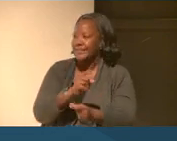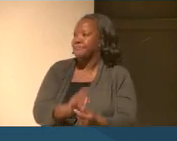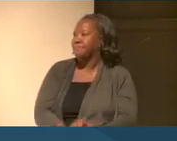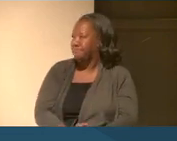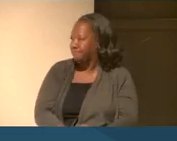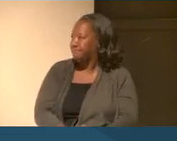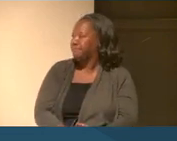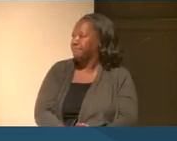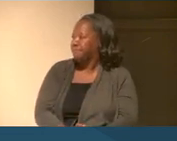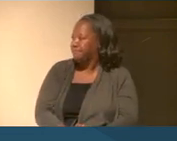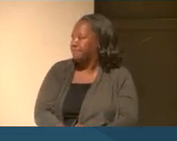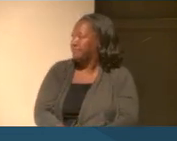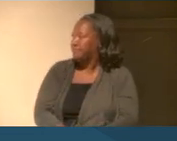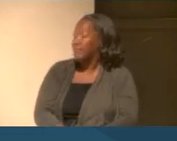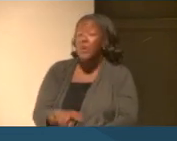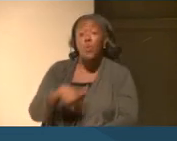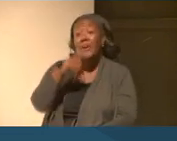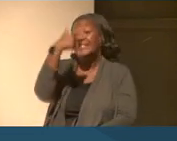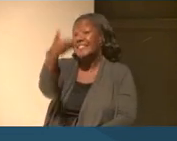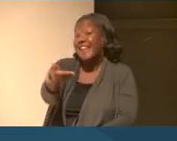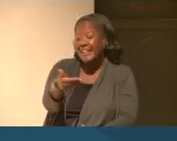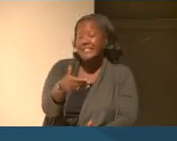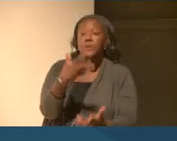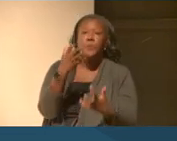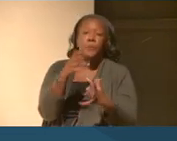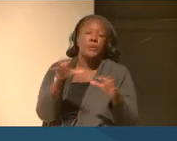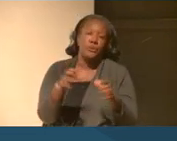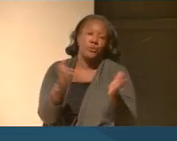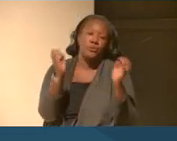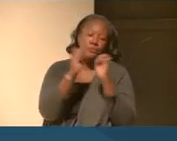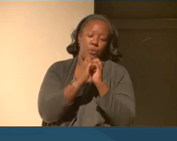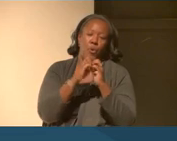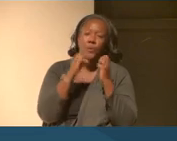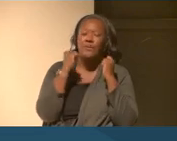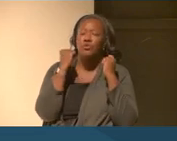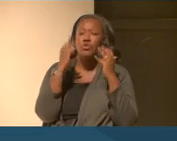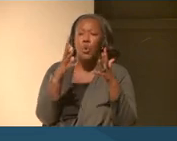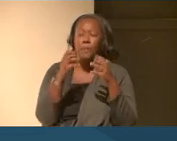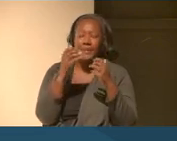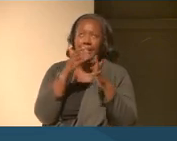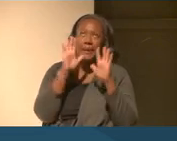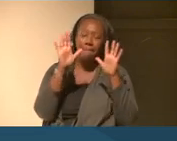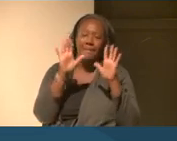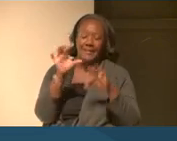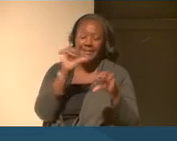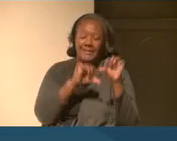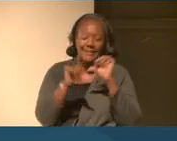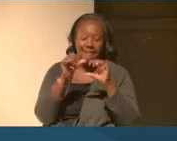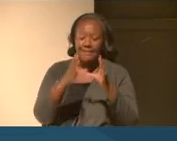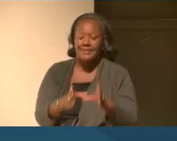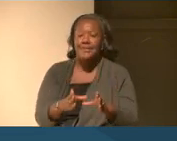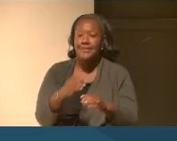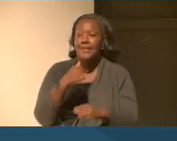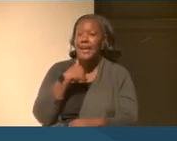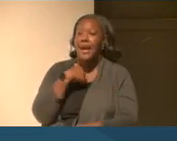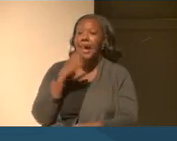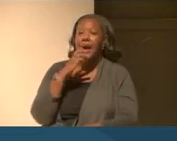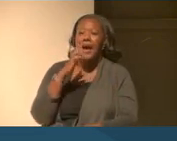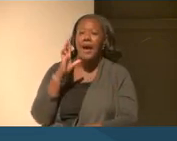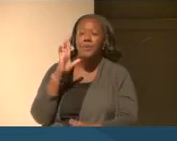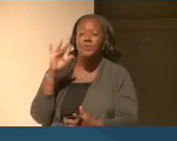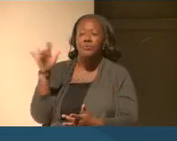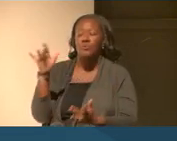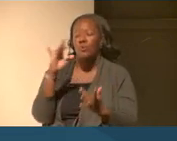time. What's next? We want to do more. We have so many amazing scientists. I was on a tour Tuesday with this